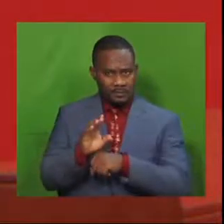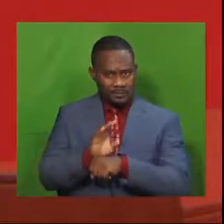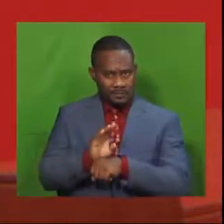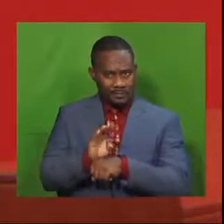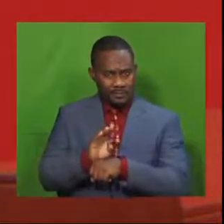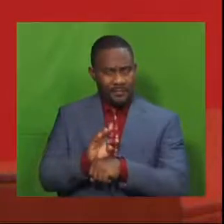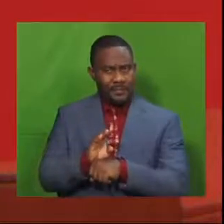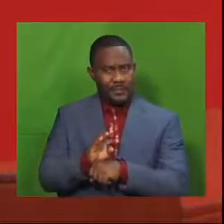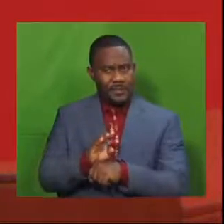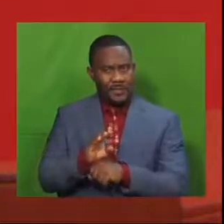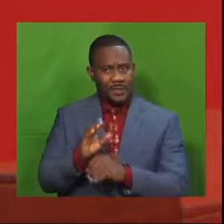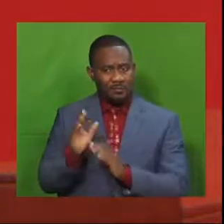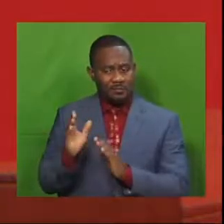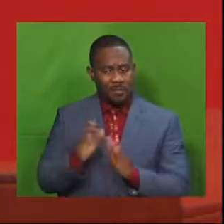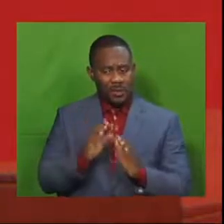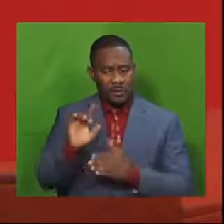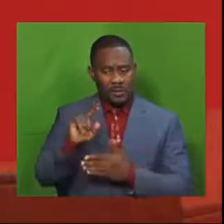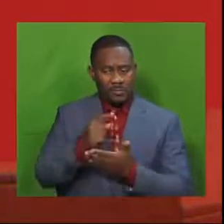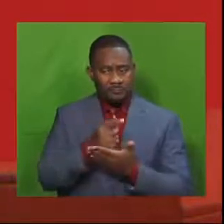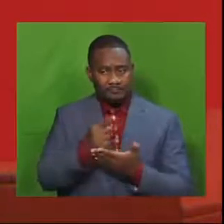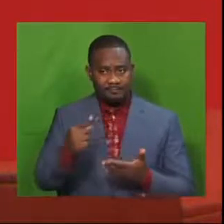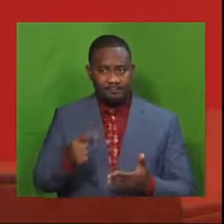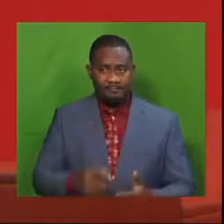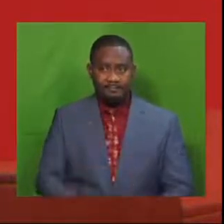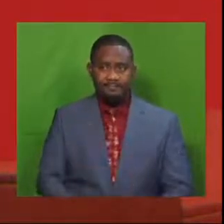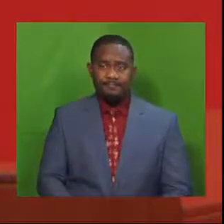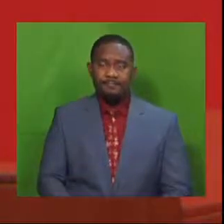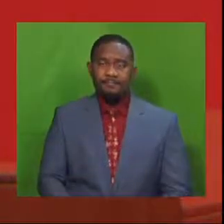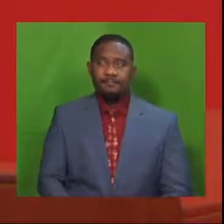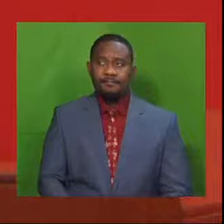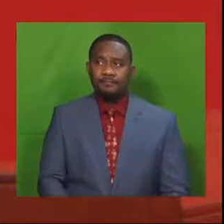House know what is ahead of us next week.